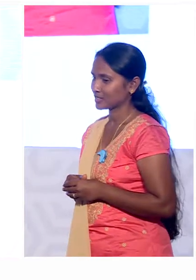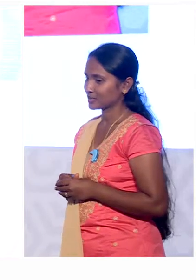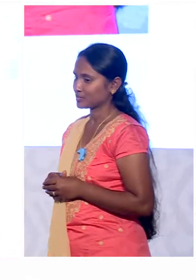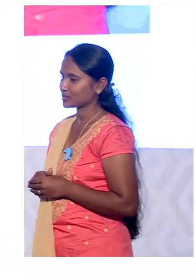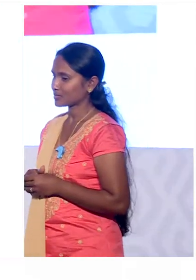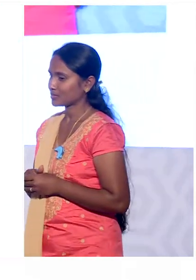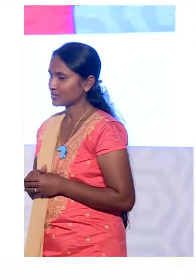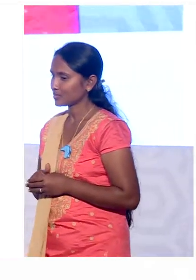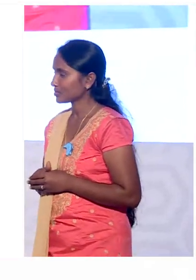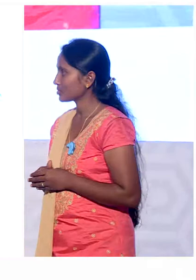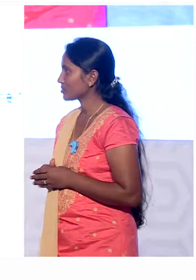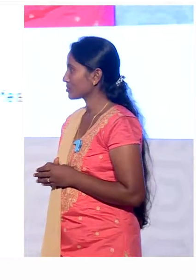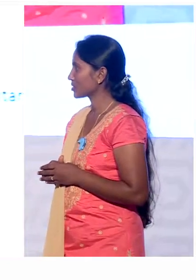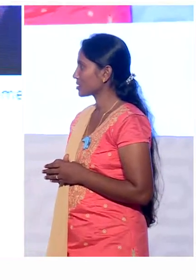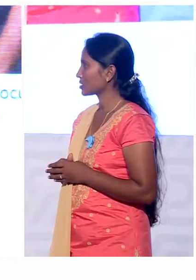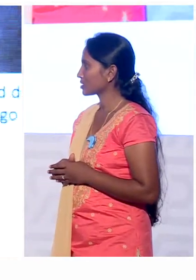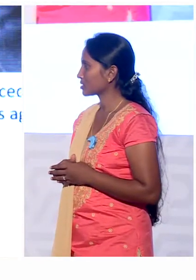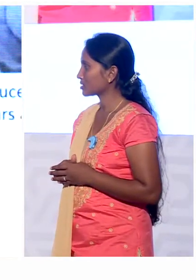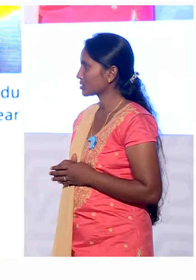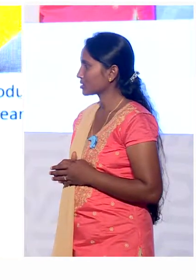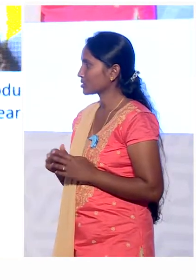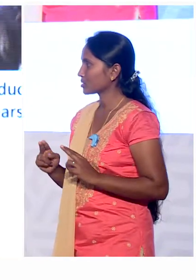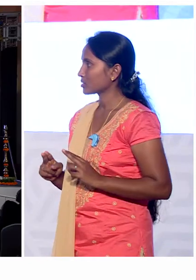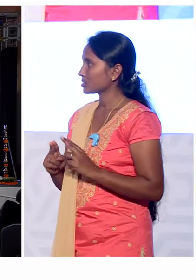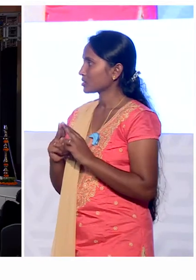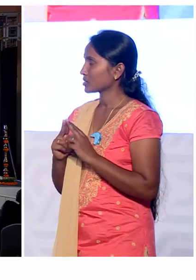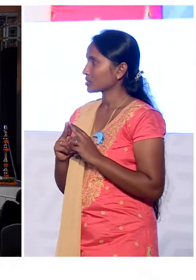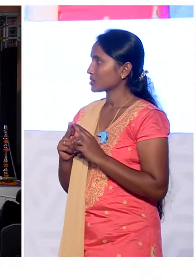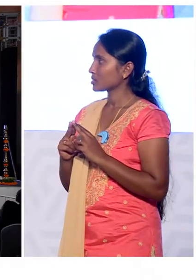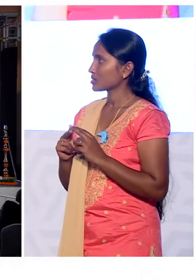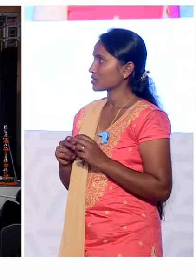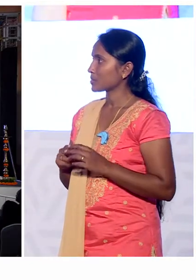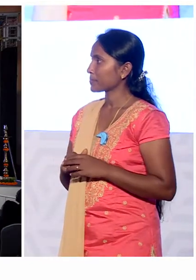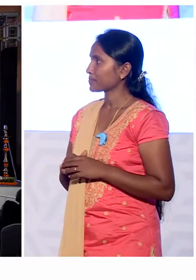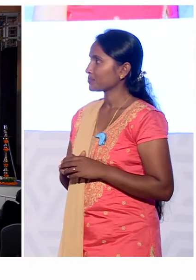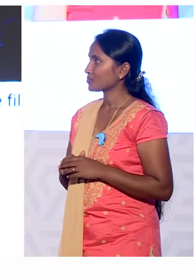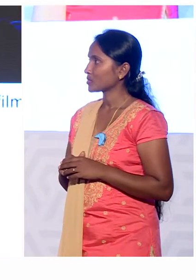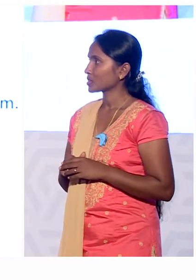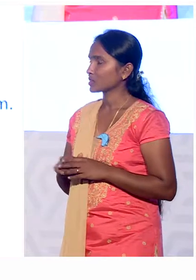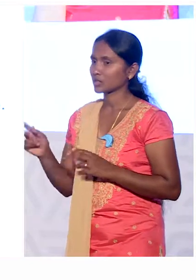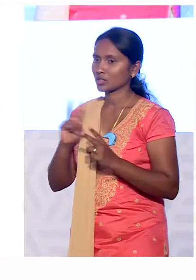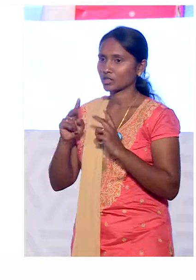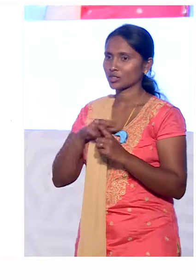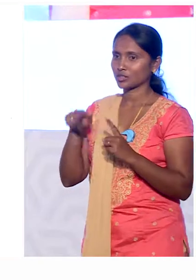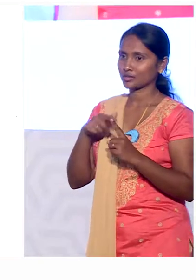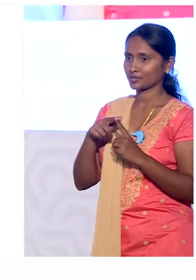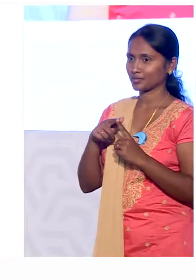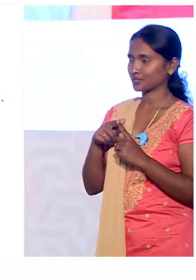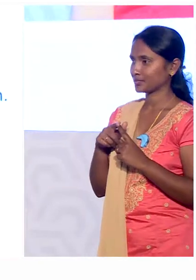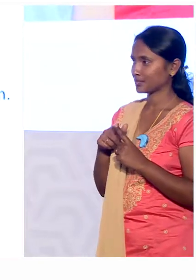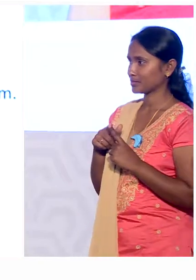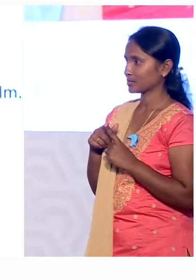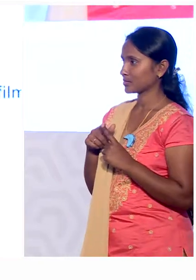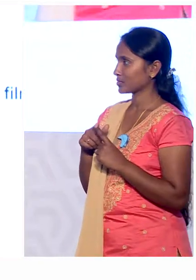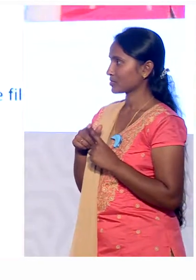what am I gonna do? And like a lot of special needs parents, you know, we're talking about another kind of blindness. You